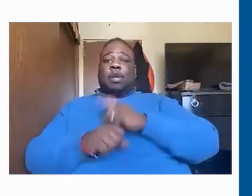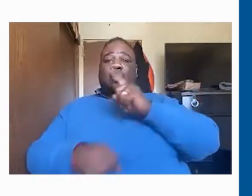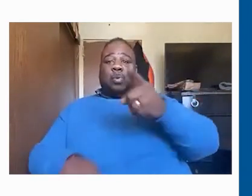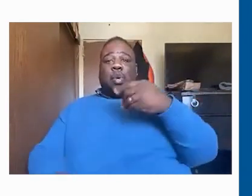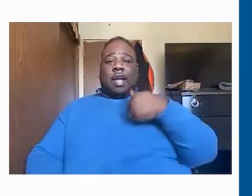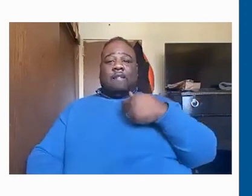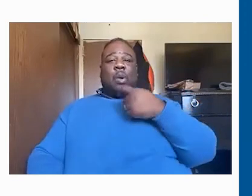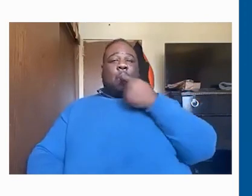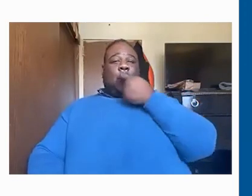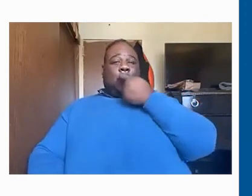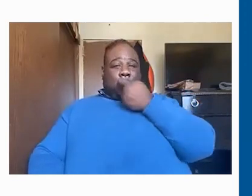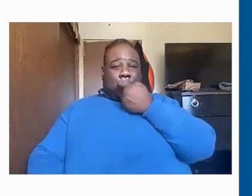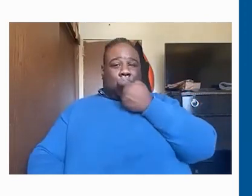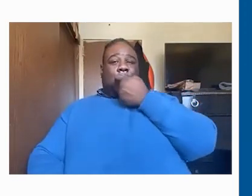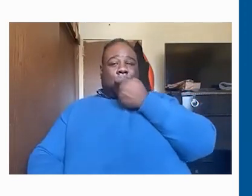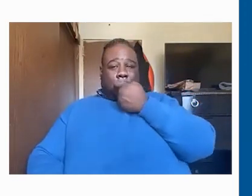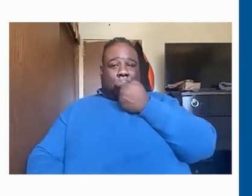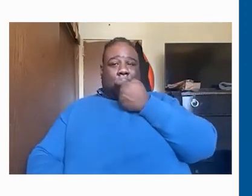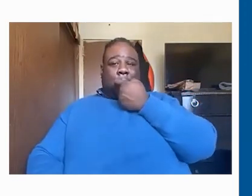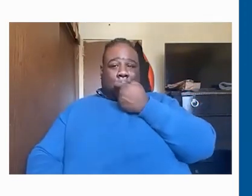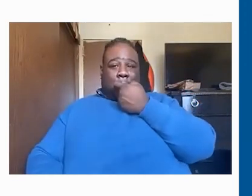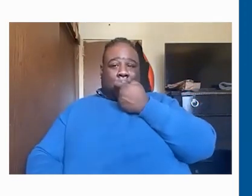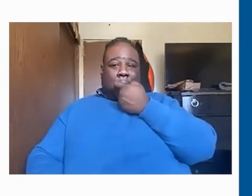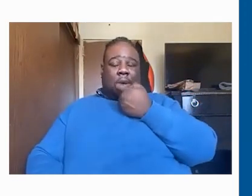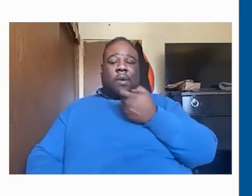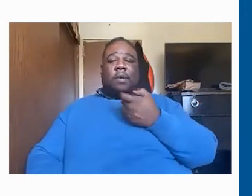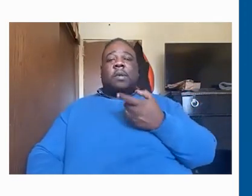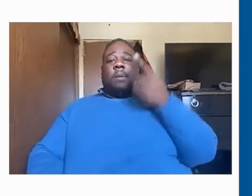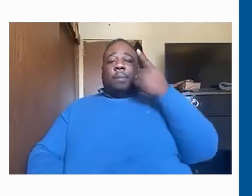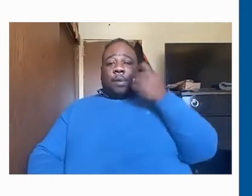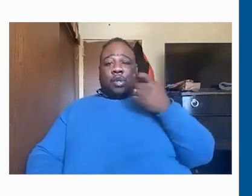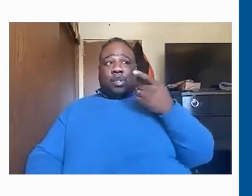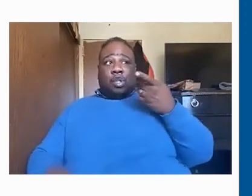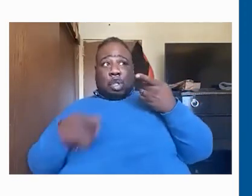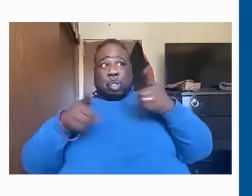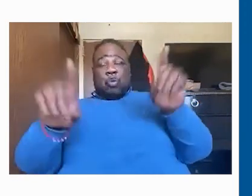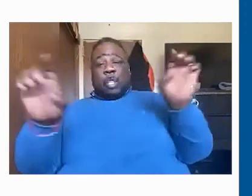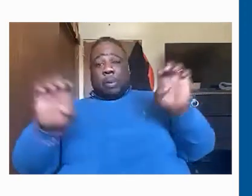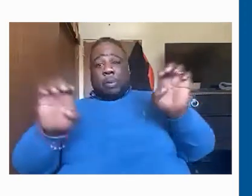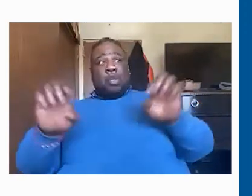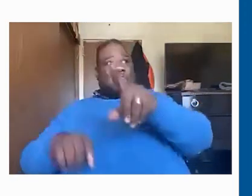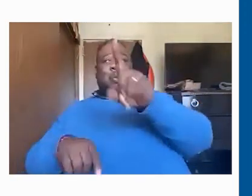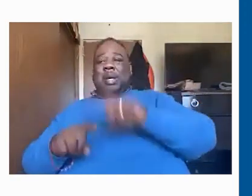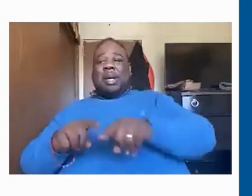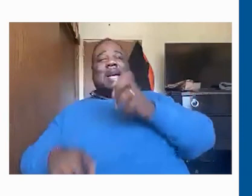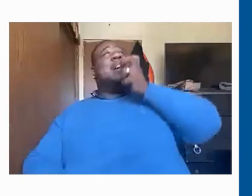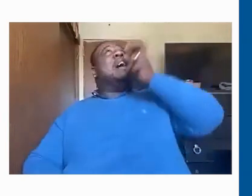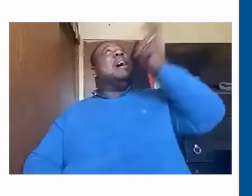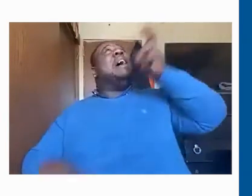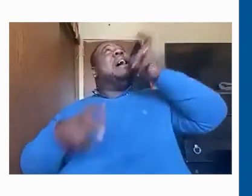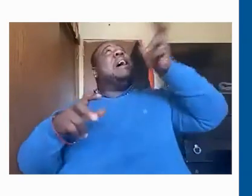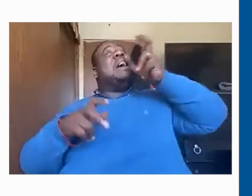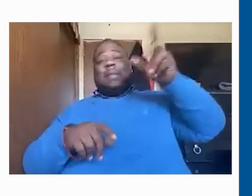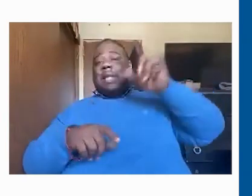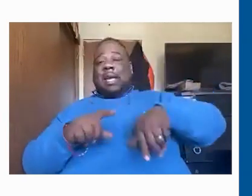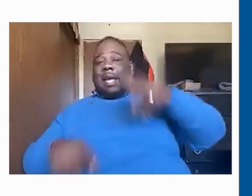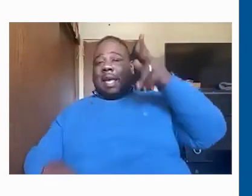because we can only yell for so long in certain emergencies. So whistle is also another tool that you should have in your